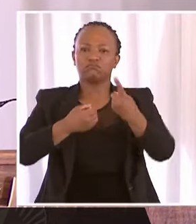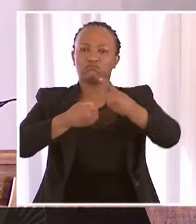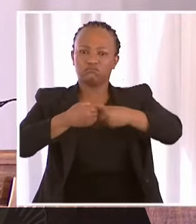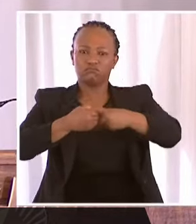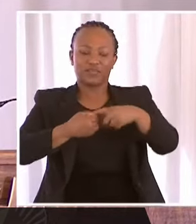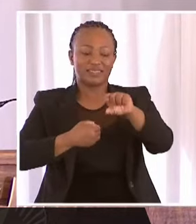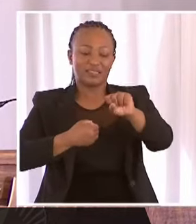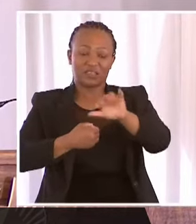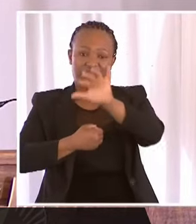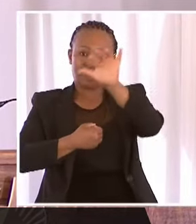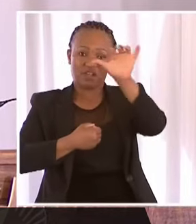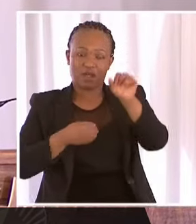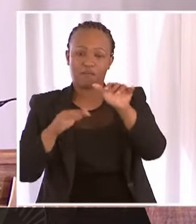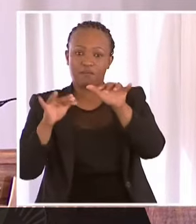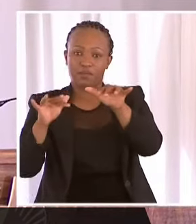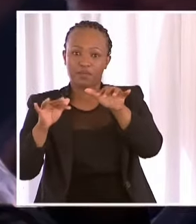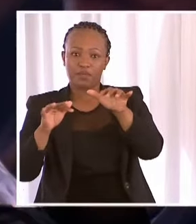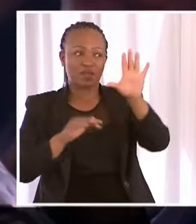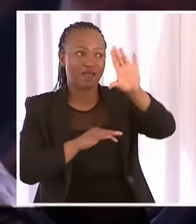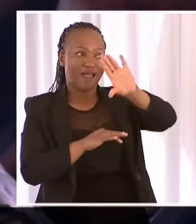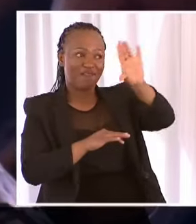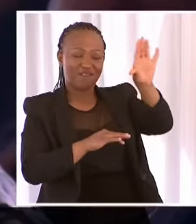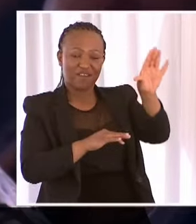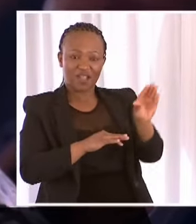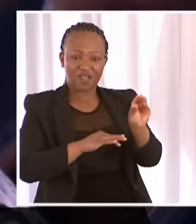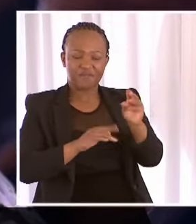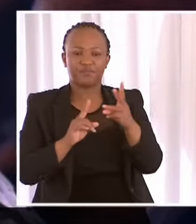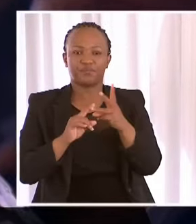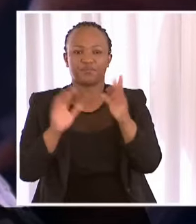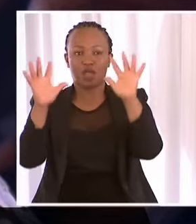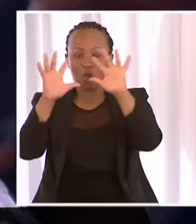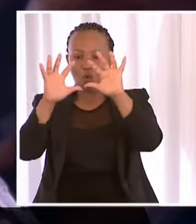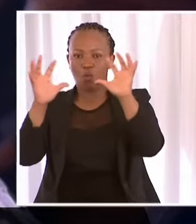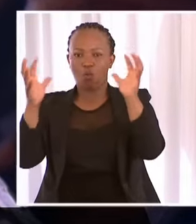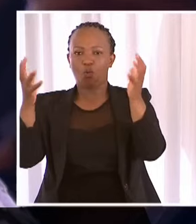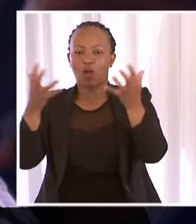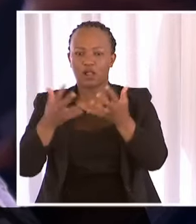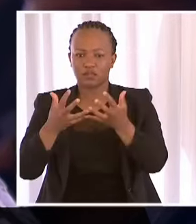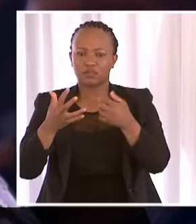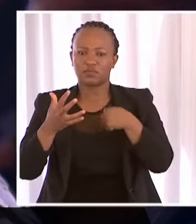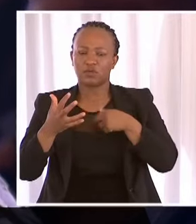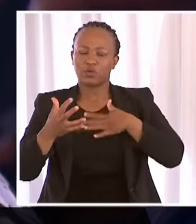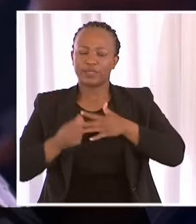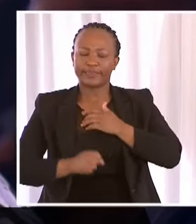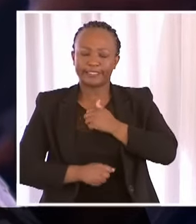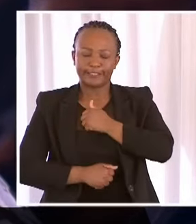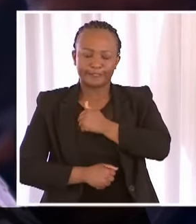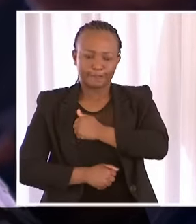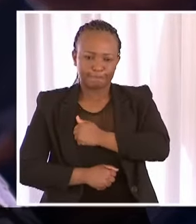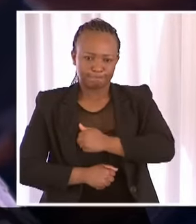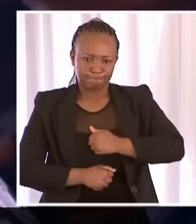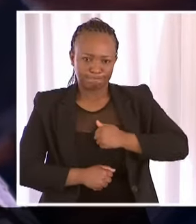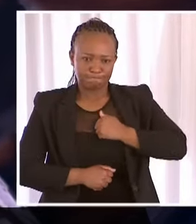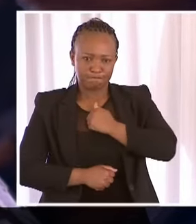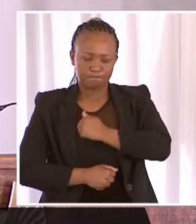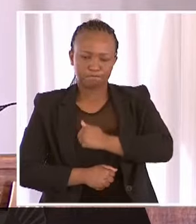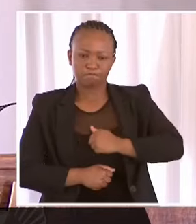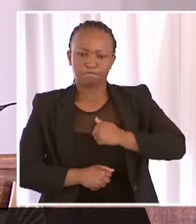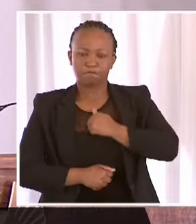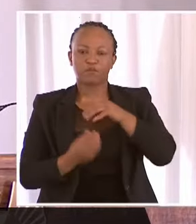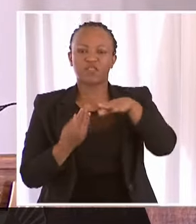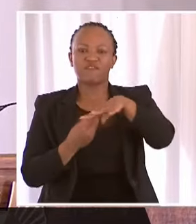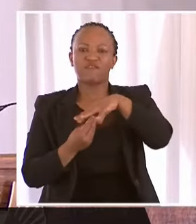Africa, and the world in conveying our deepest and sincerest condolences to the family